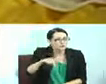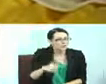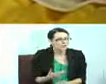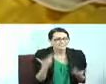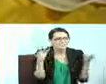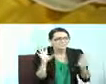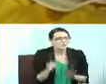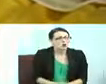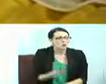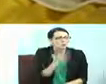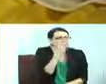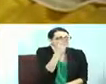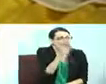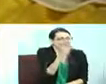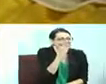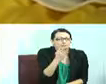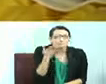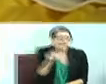and being